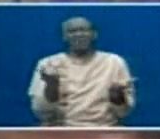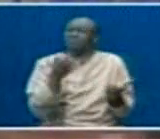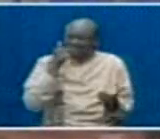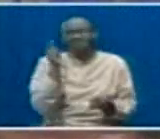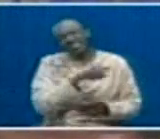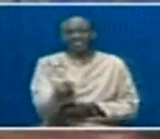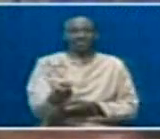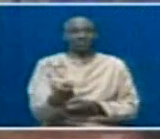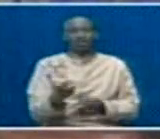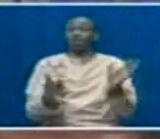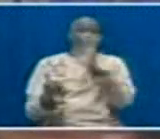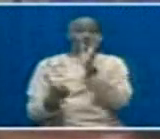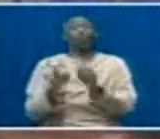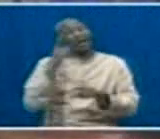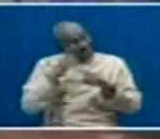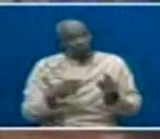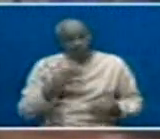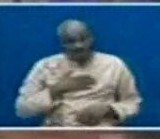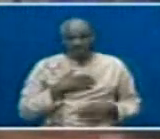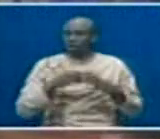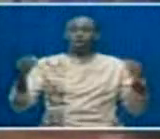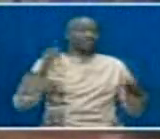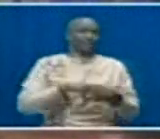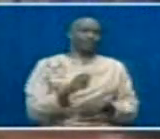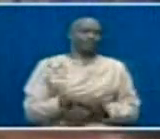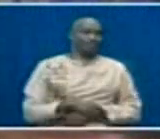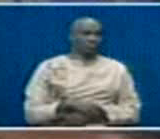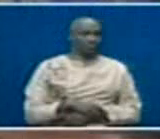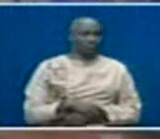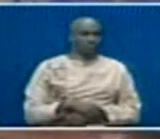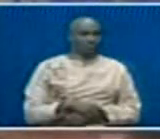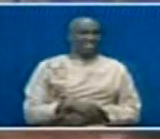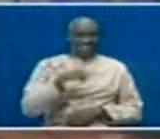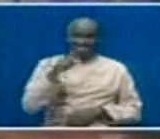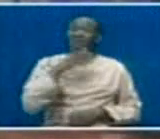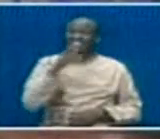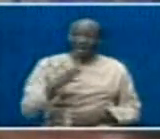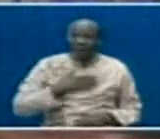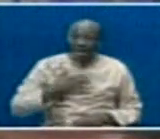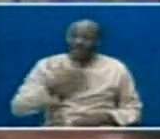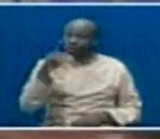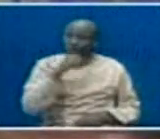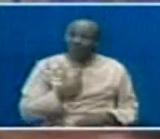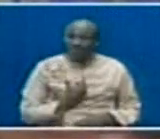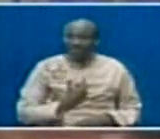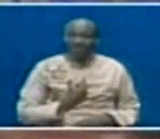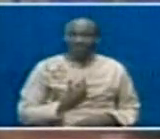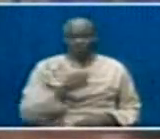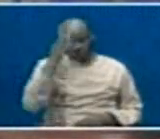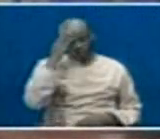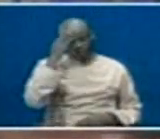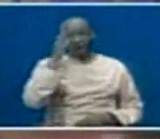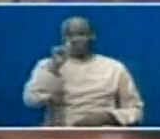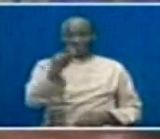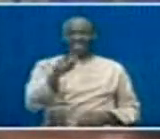on. He said, no, a year for me is too long. This is my son now. He is his father's son. Now, you know, and